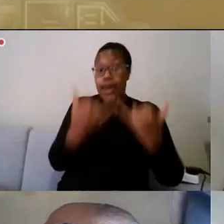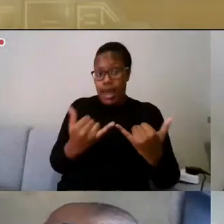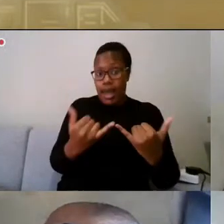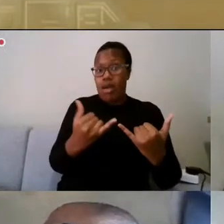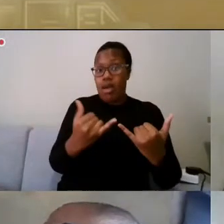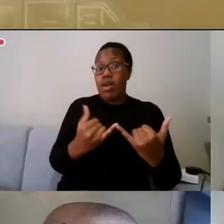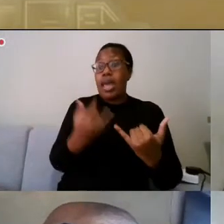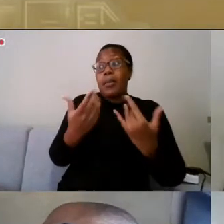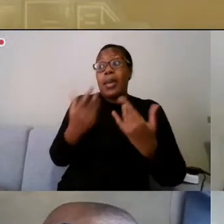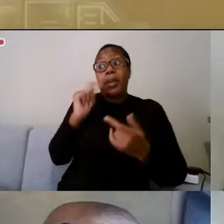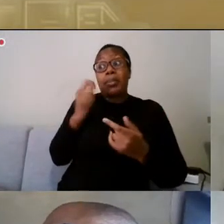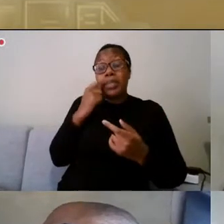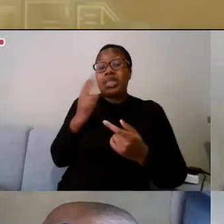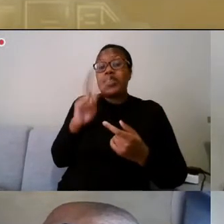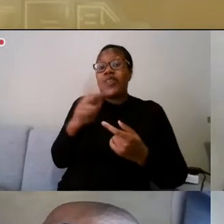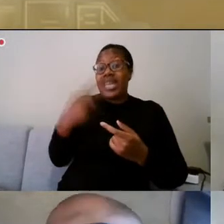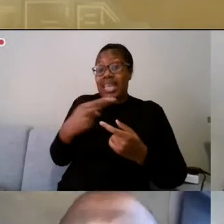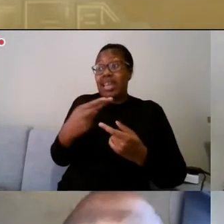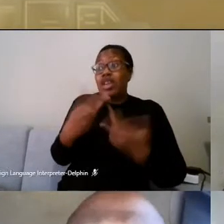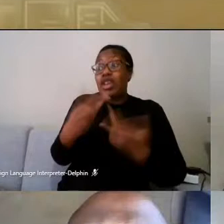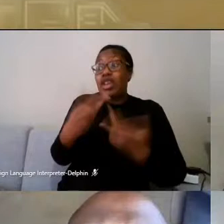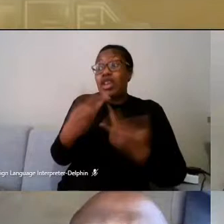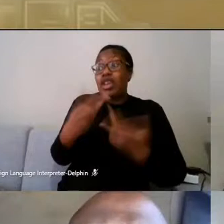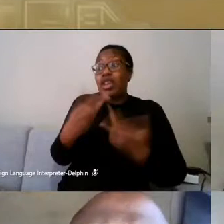can maybe clarify again.